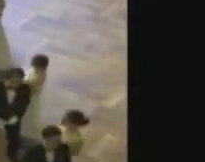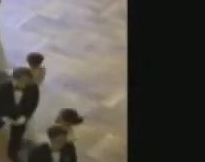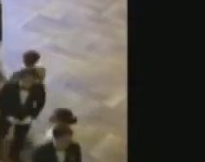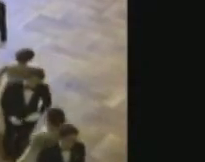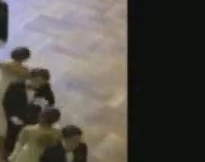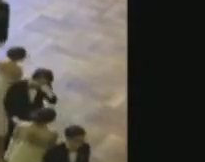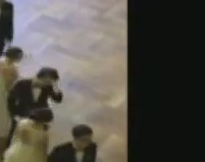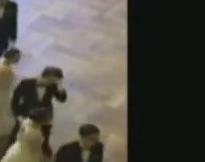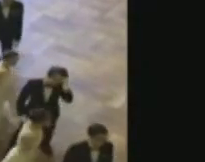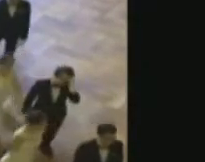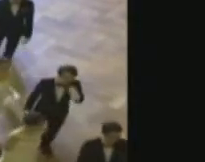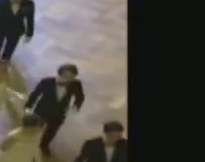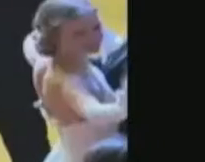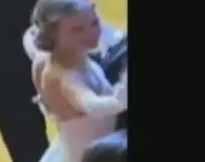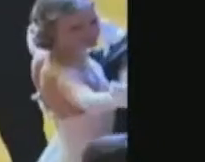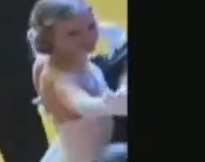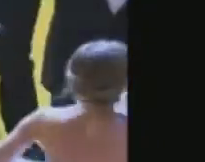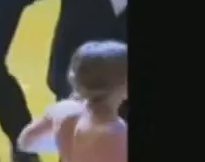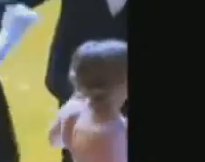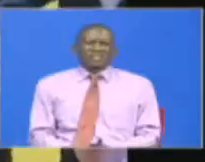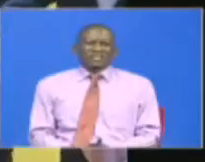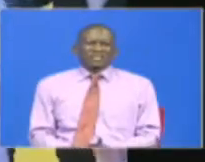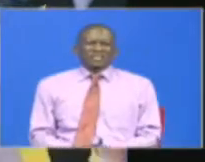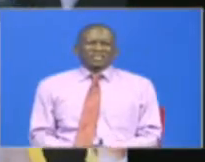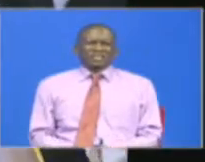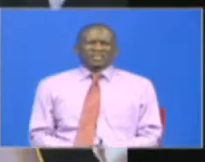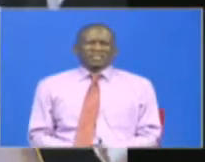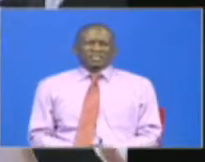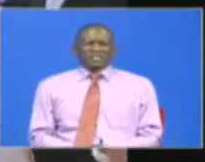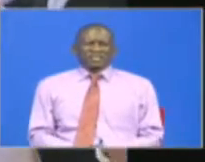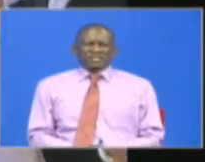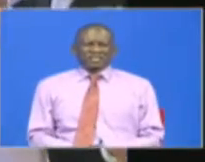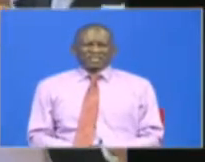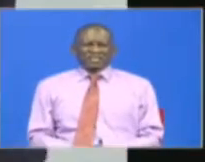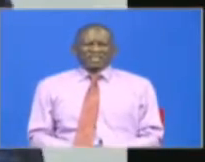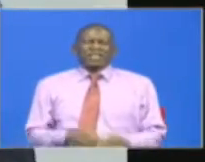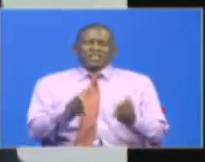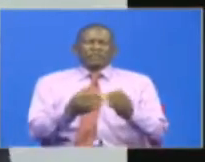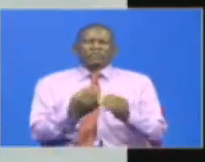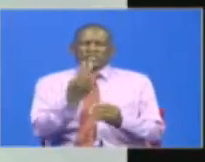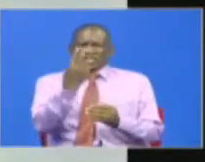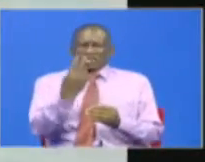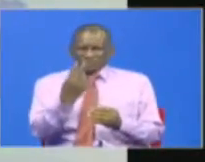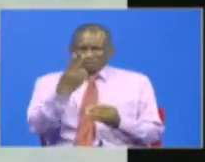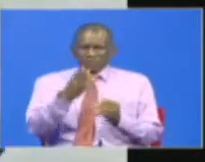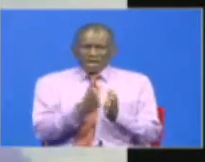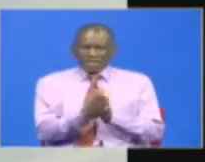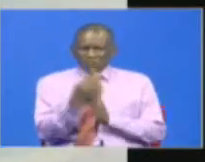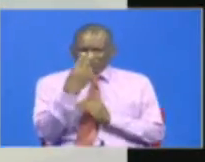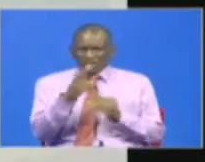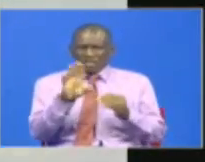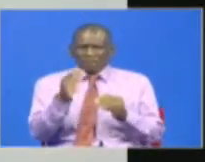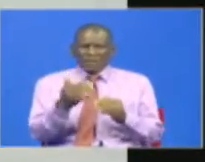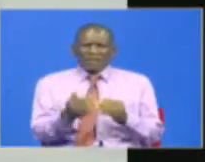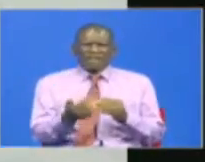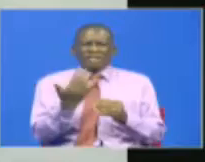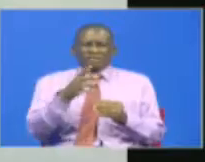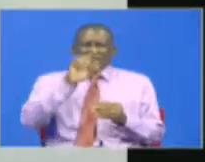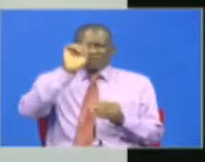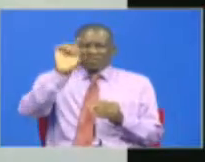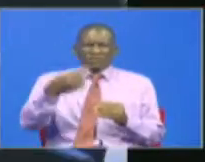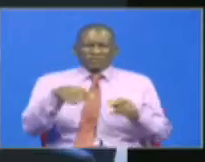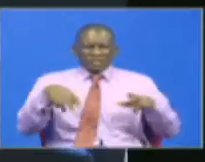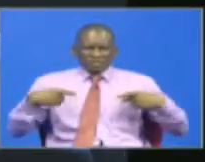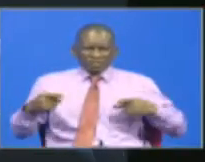ball season. That is it. It took place back in February and it was watched by some 5,000